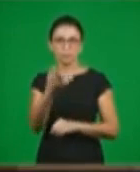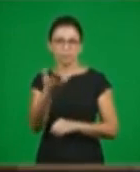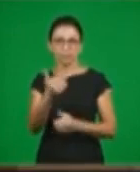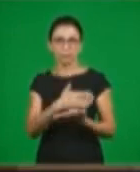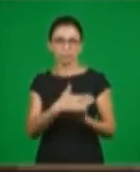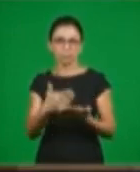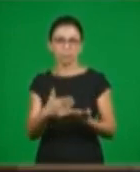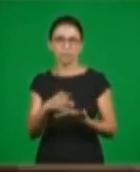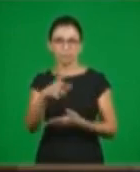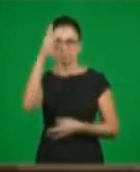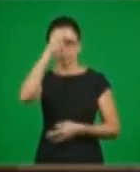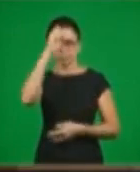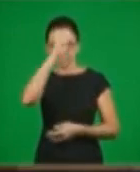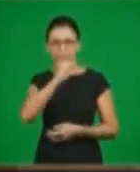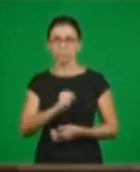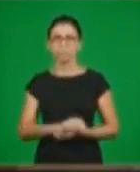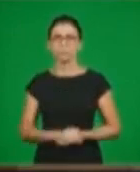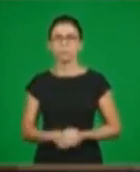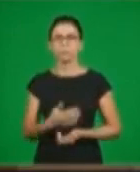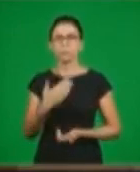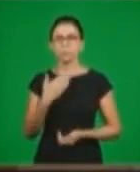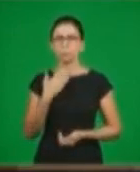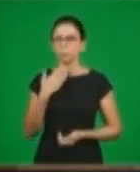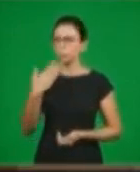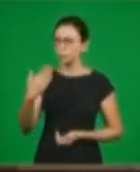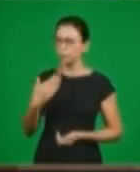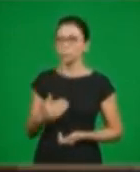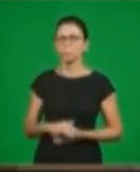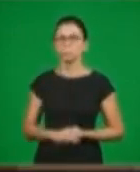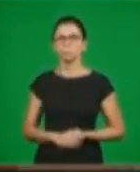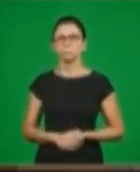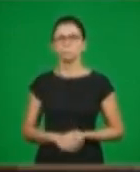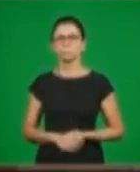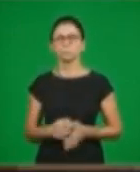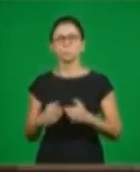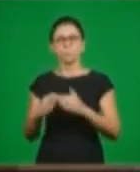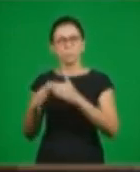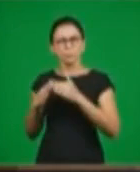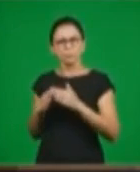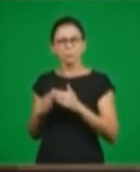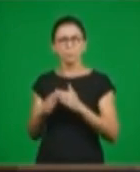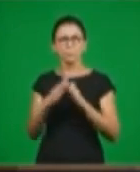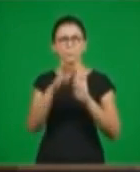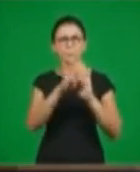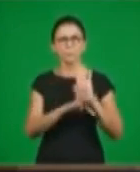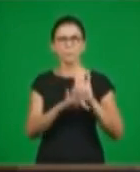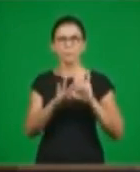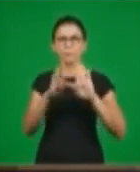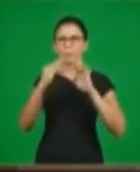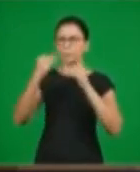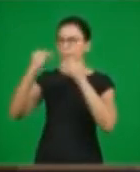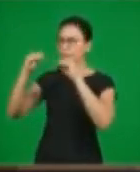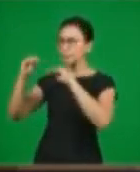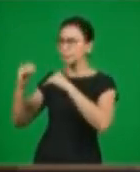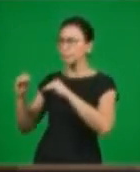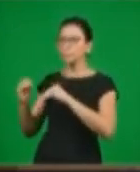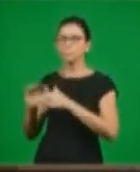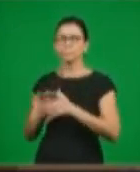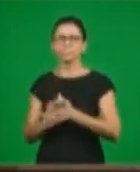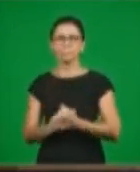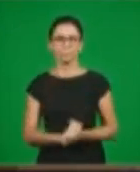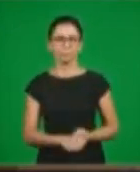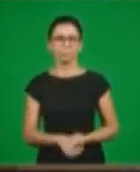Alright, let's go for a text. Let's go for a verse right here. The time it is